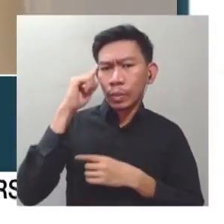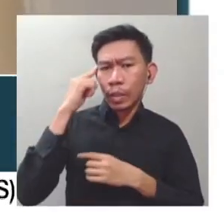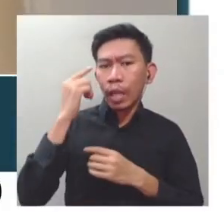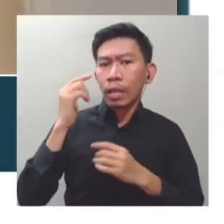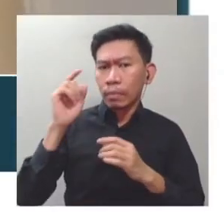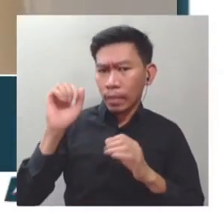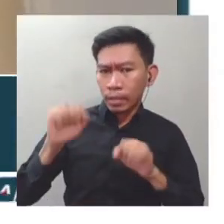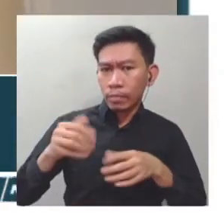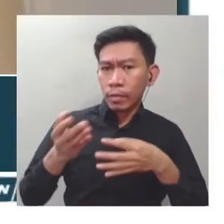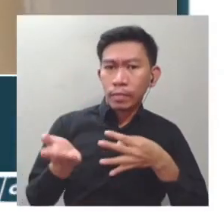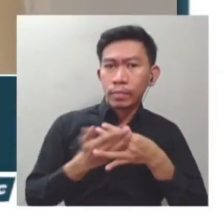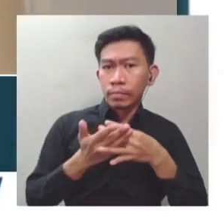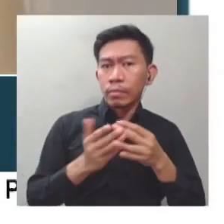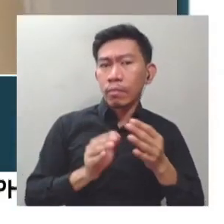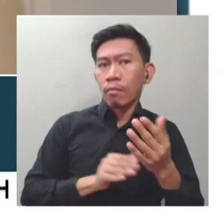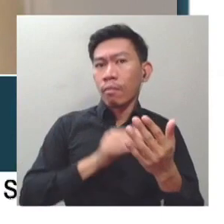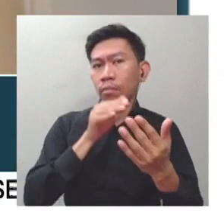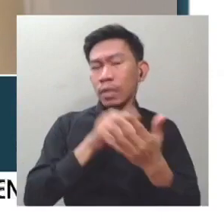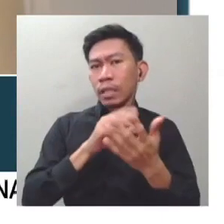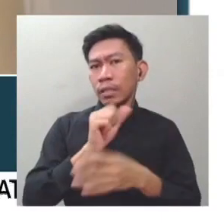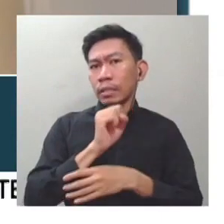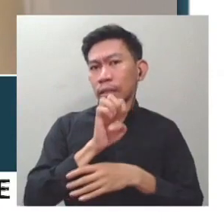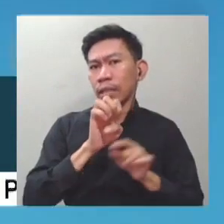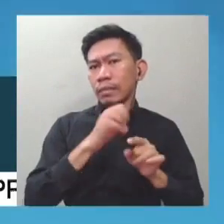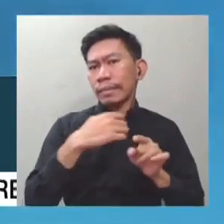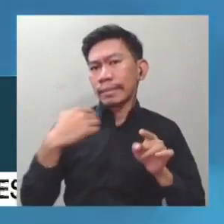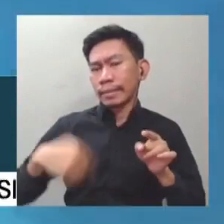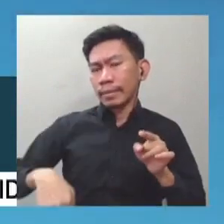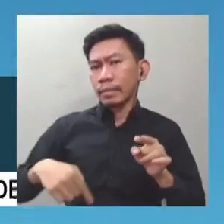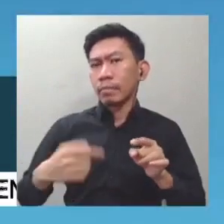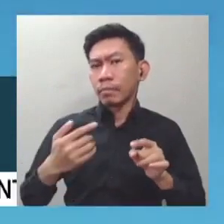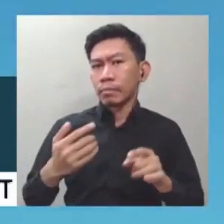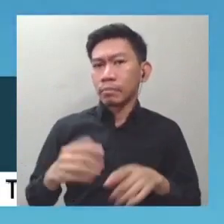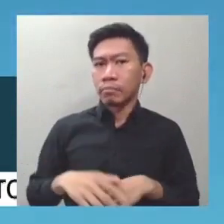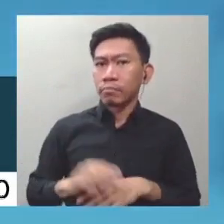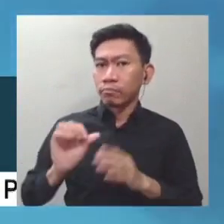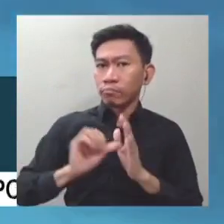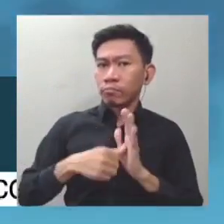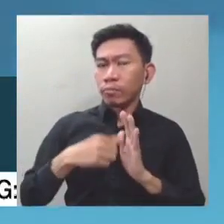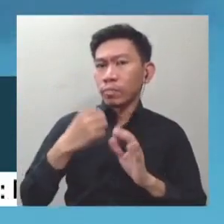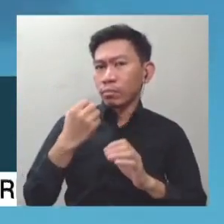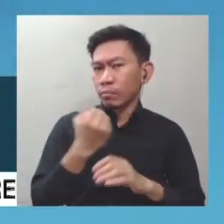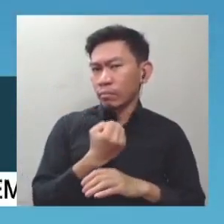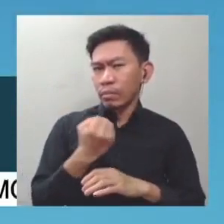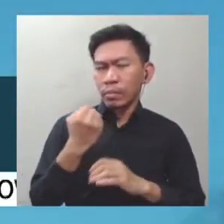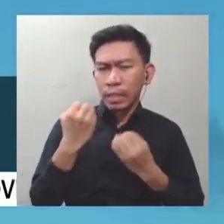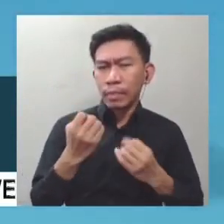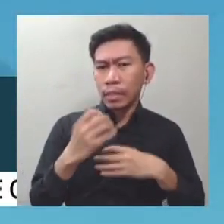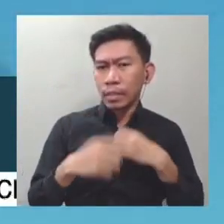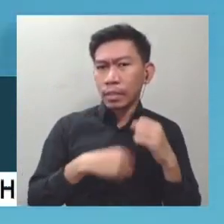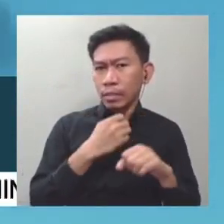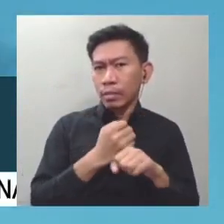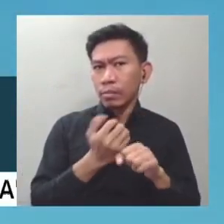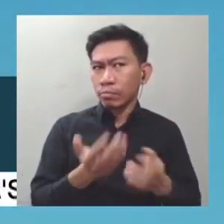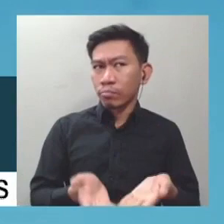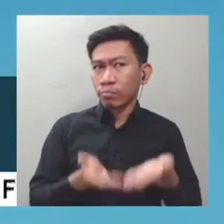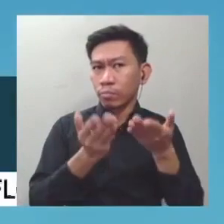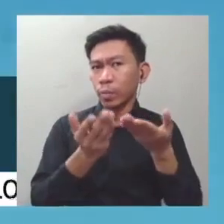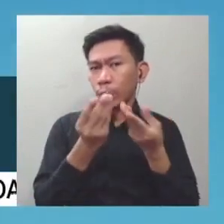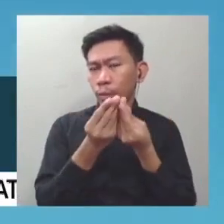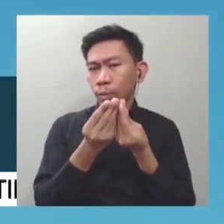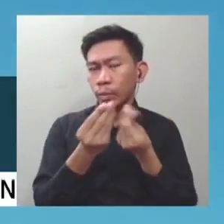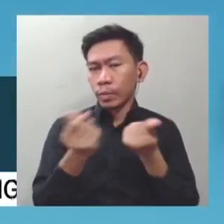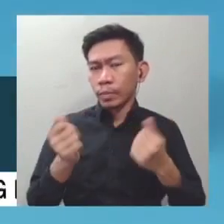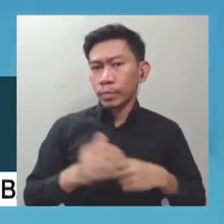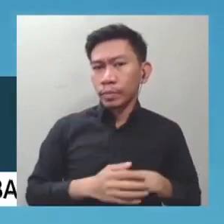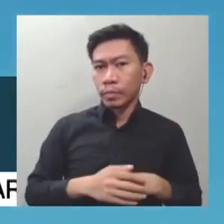case against China. He points out it would take years for an international tribunal to decide on such cases. Hardelesa